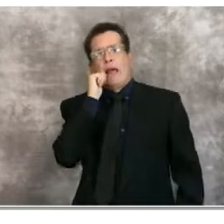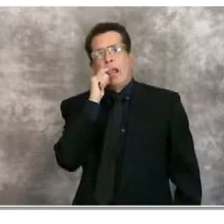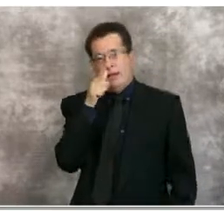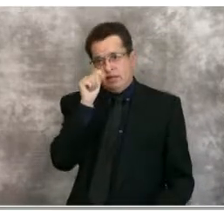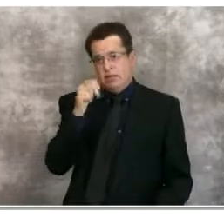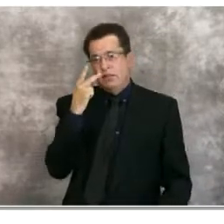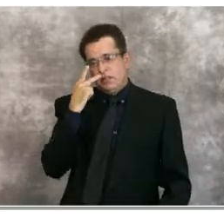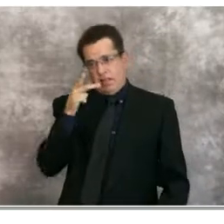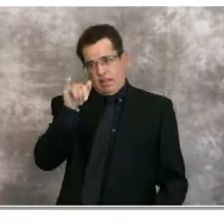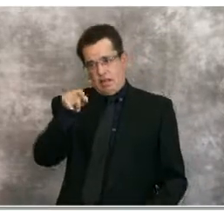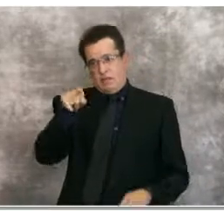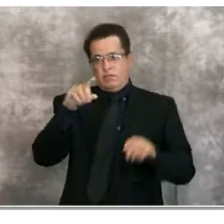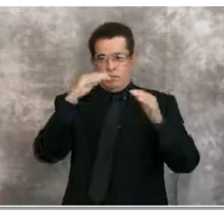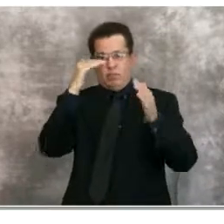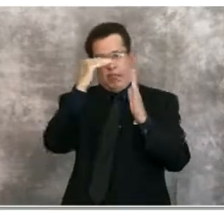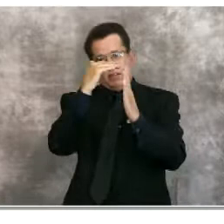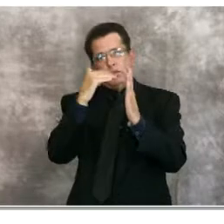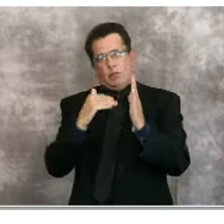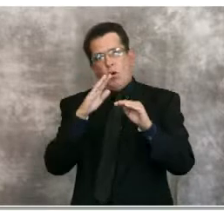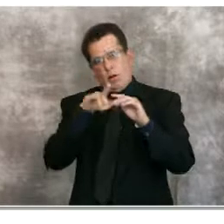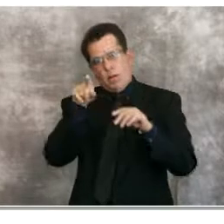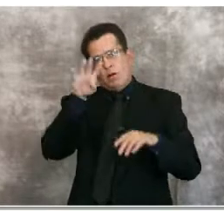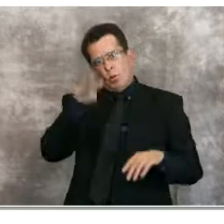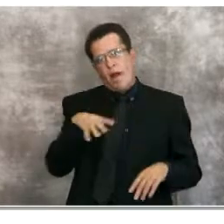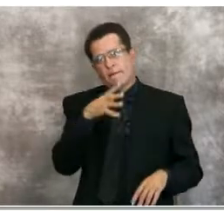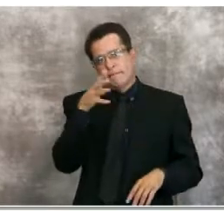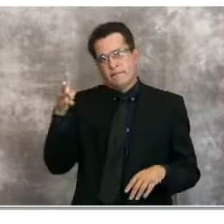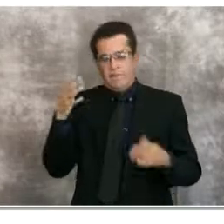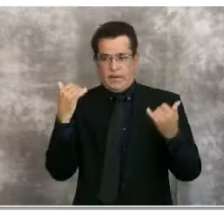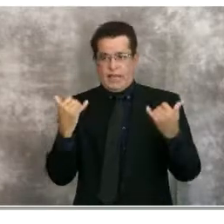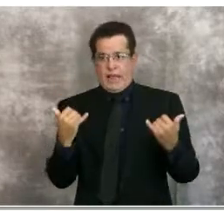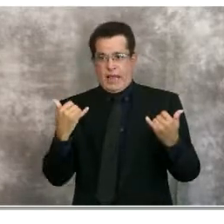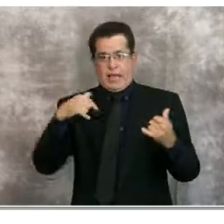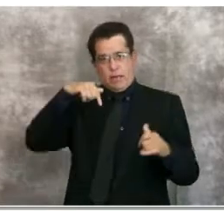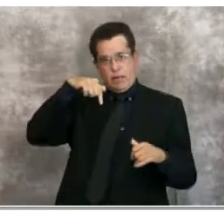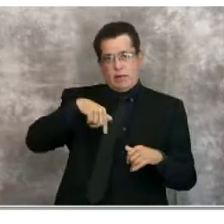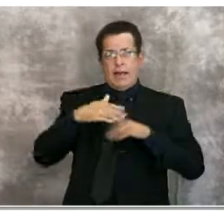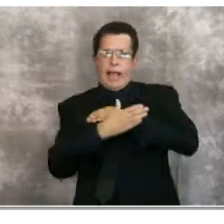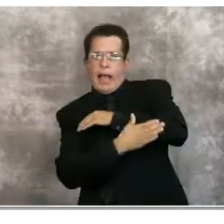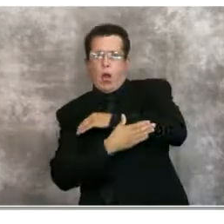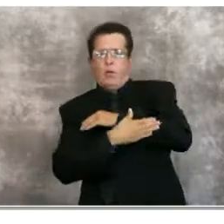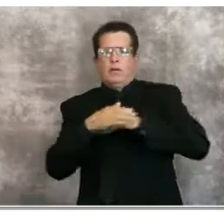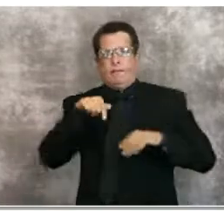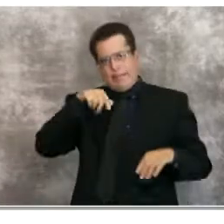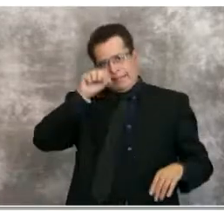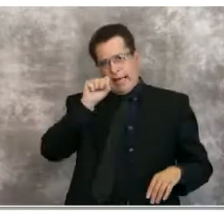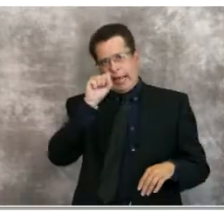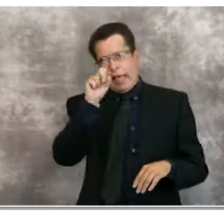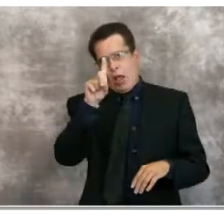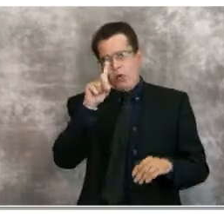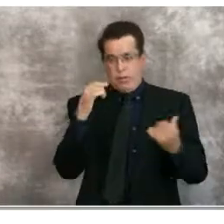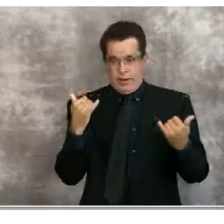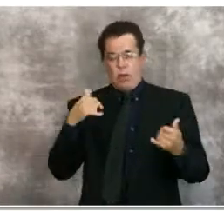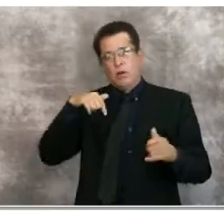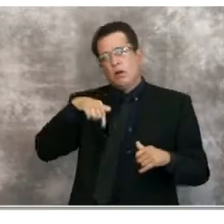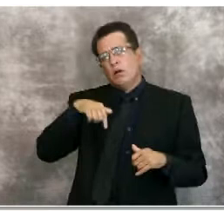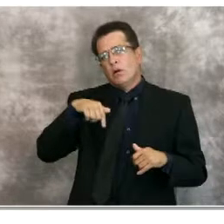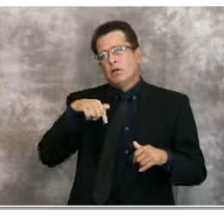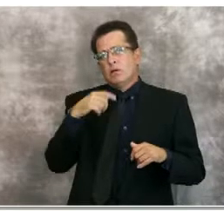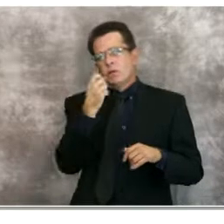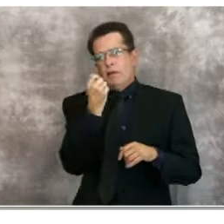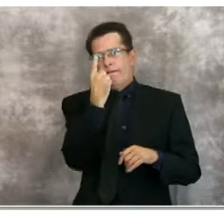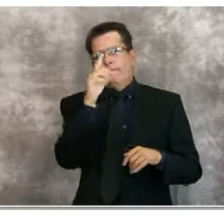you can see that information on this overall graph. Today, the statistics for the County of San Diego are from reports as